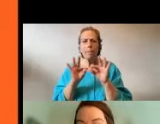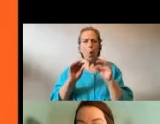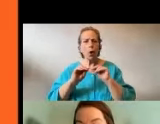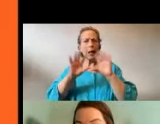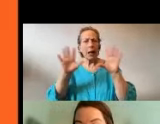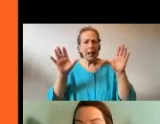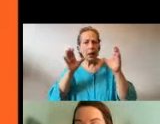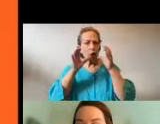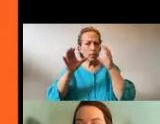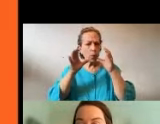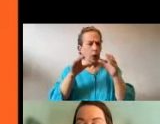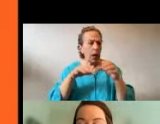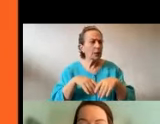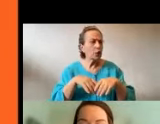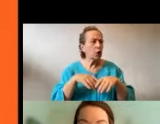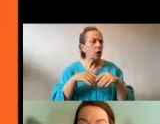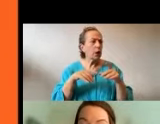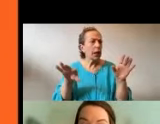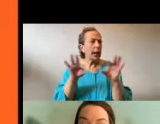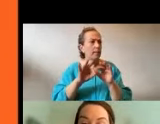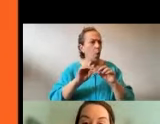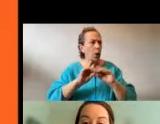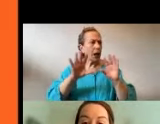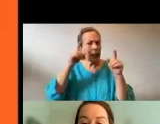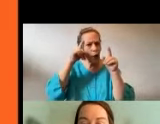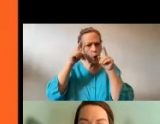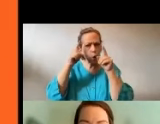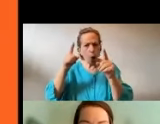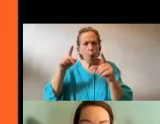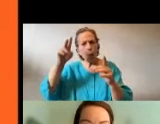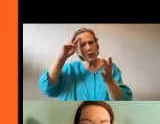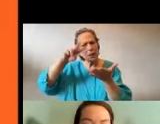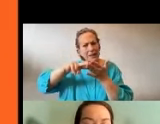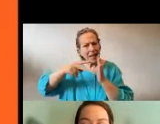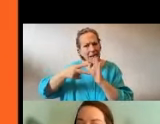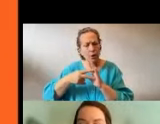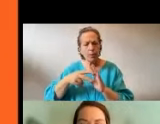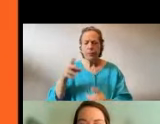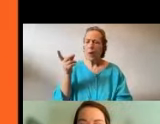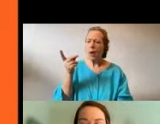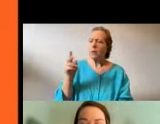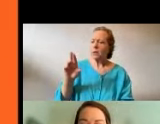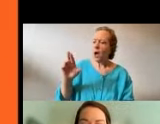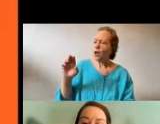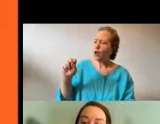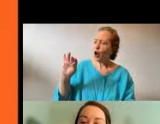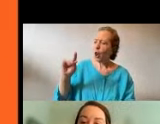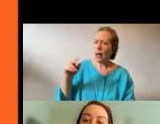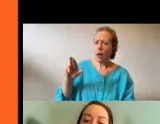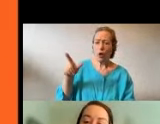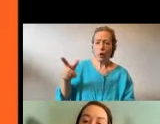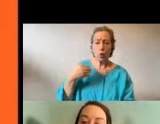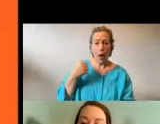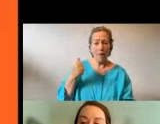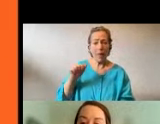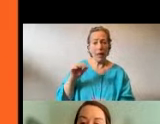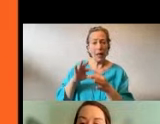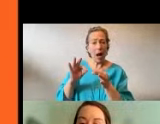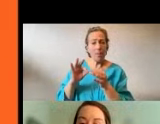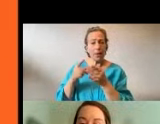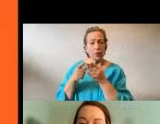shared goals and shared intent really go a long way. I'm curious, Dr. Nerlinger, if you have any comments sort of from the provider